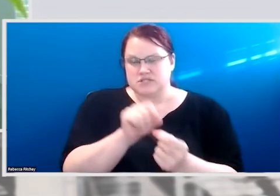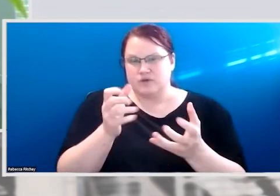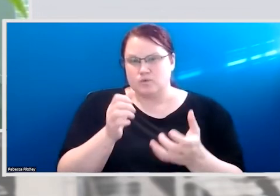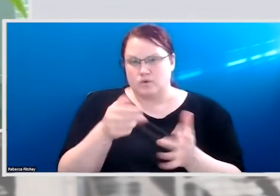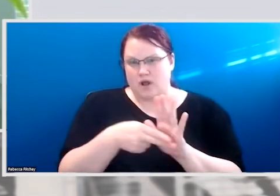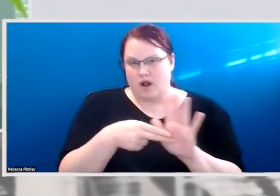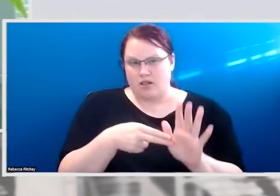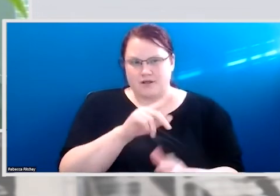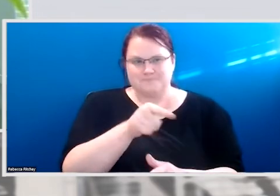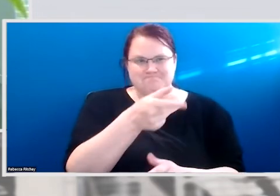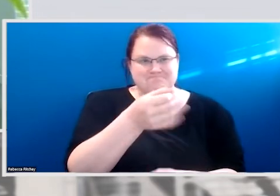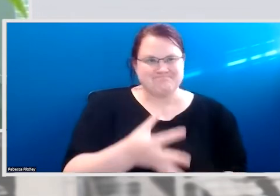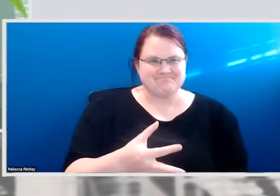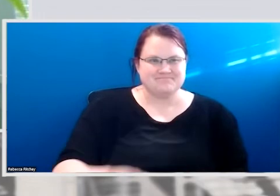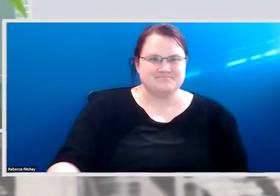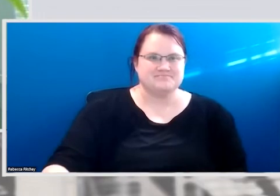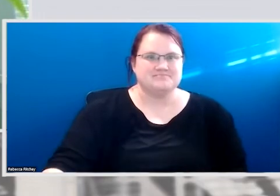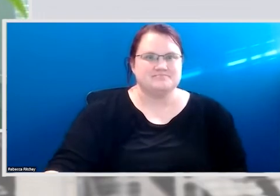free.